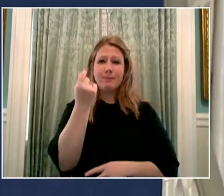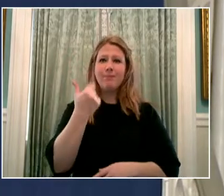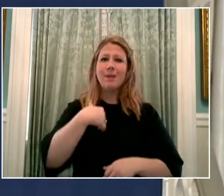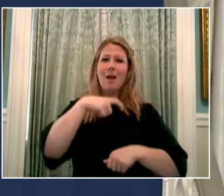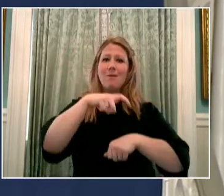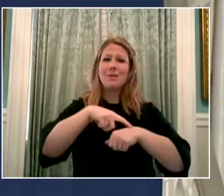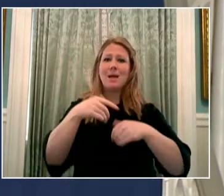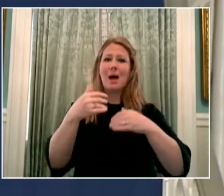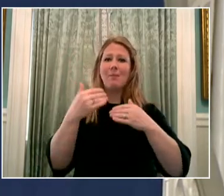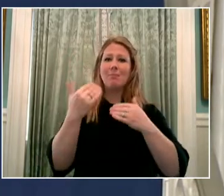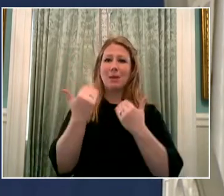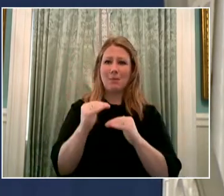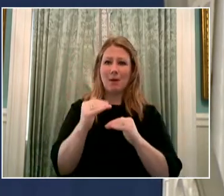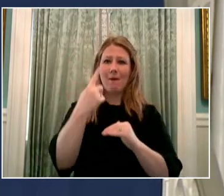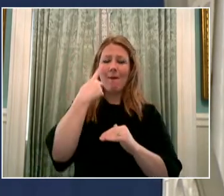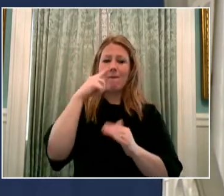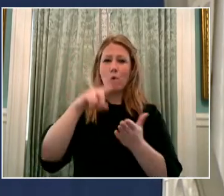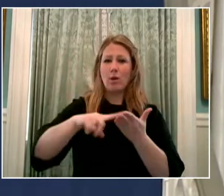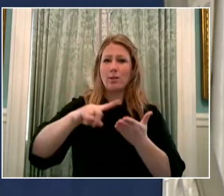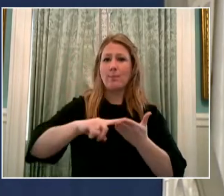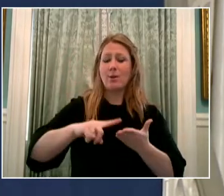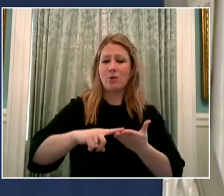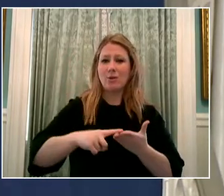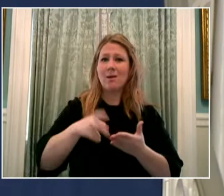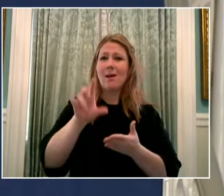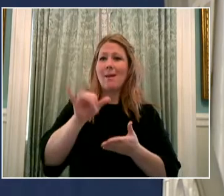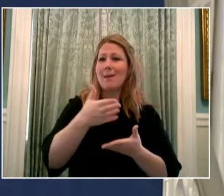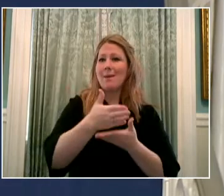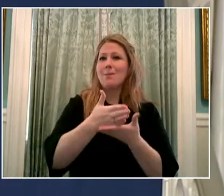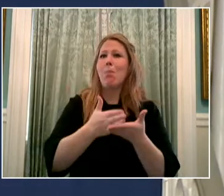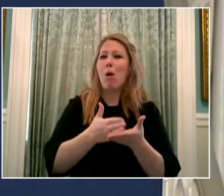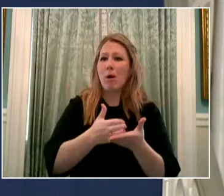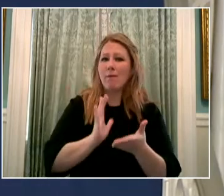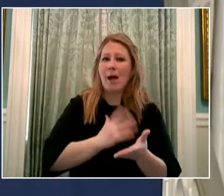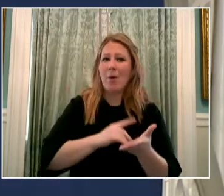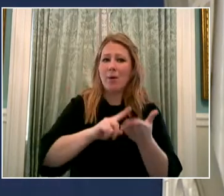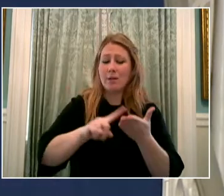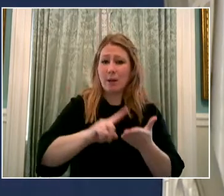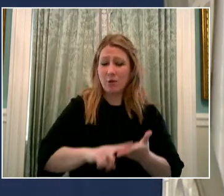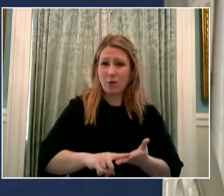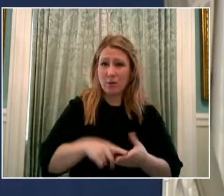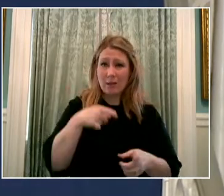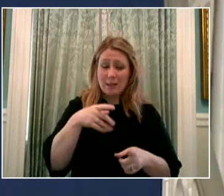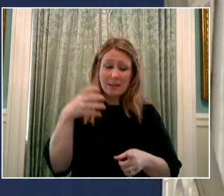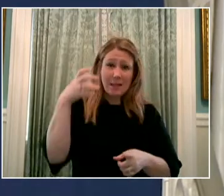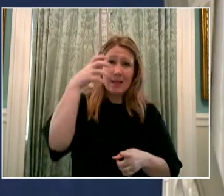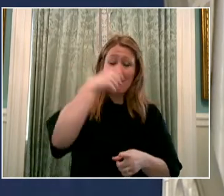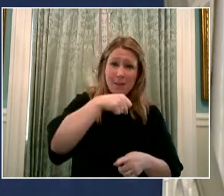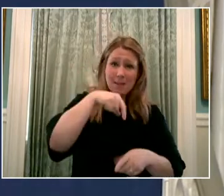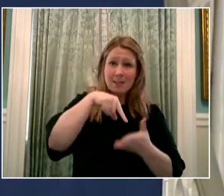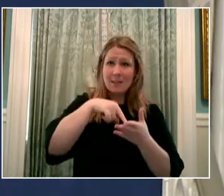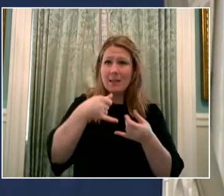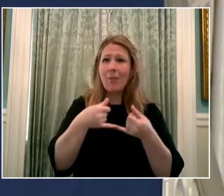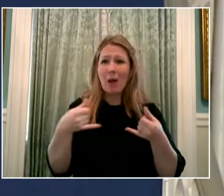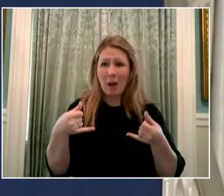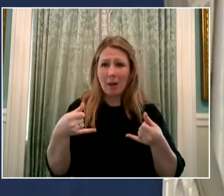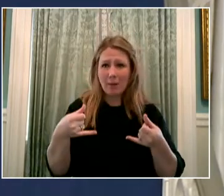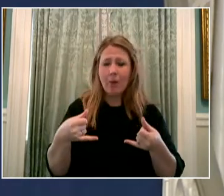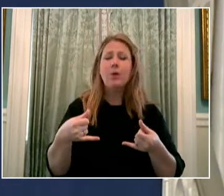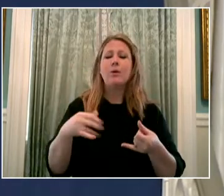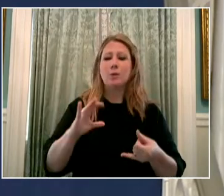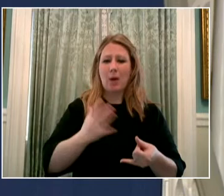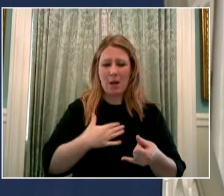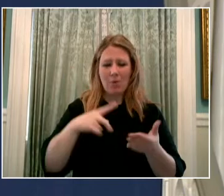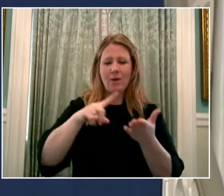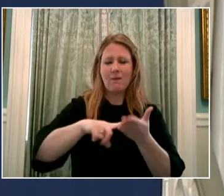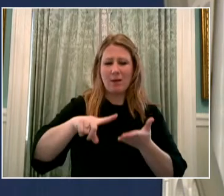is part of the investigation. Did he miss the time limit? The investigation is going to determine that. So there's a thorough